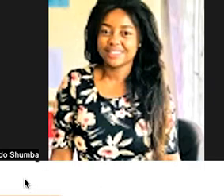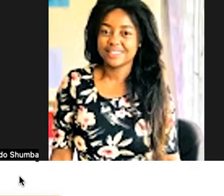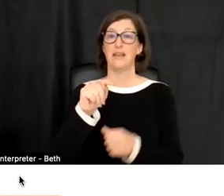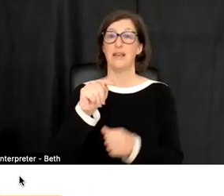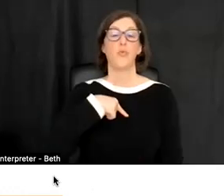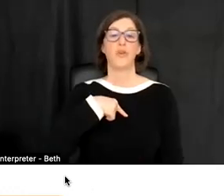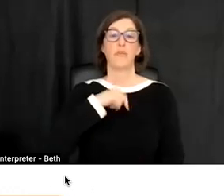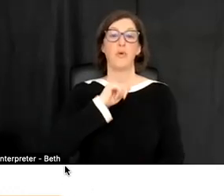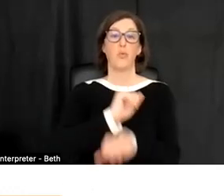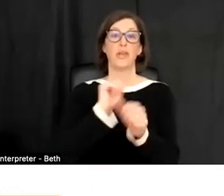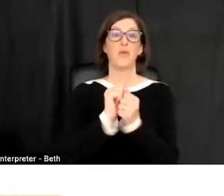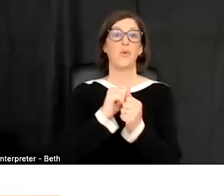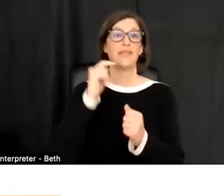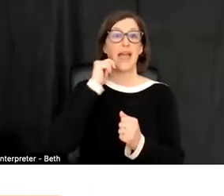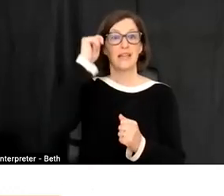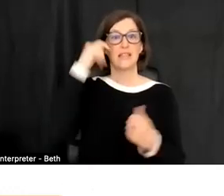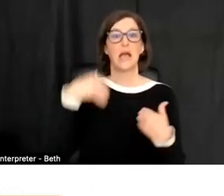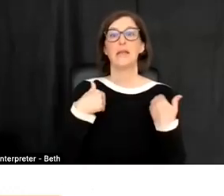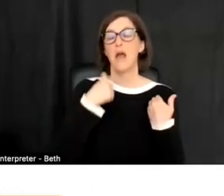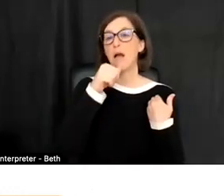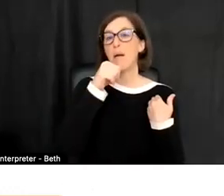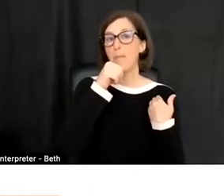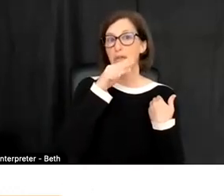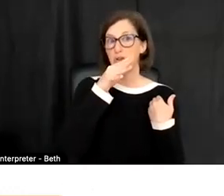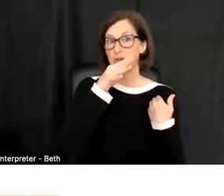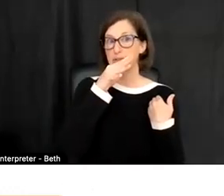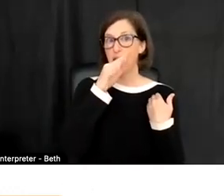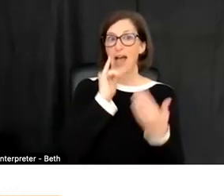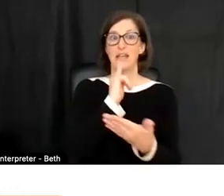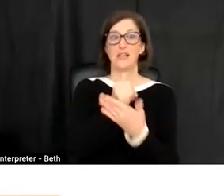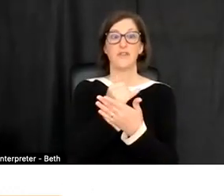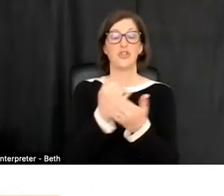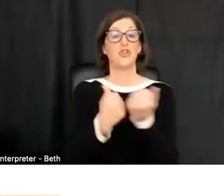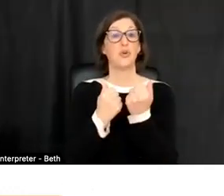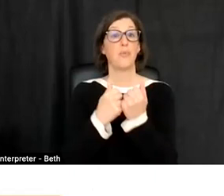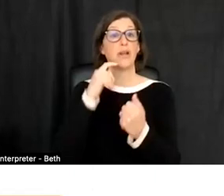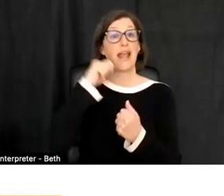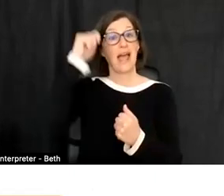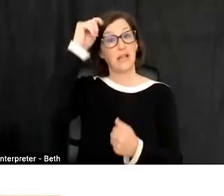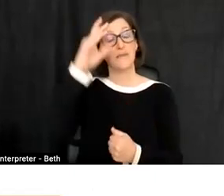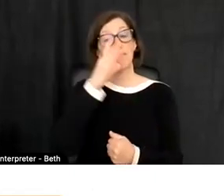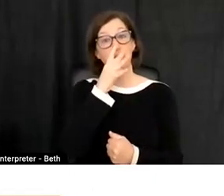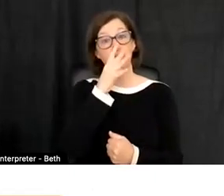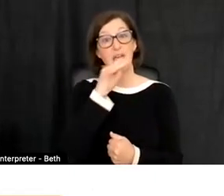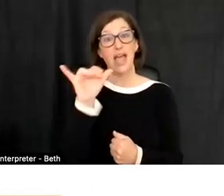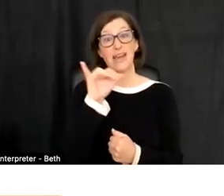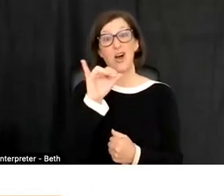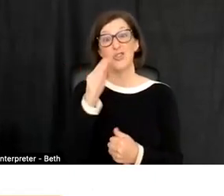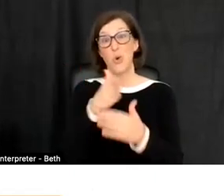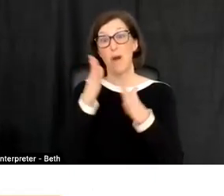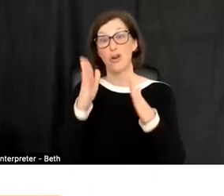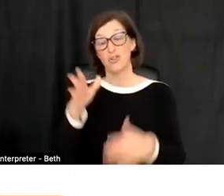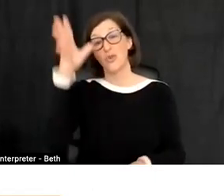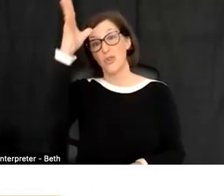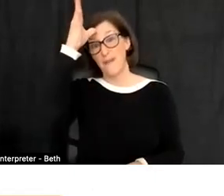working with adolescent and young mothers on the intervention focused on supporting adolescent mothers, as well as their partners who are the fathers, in